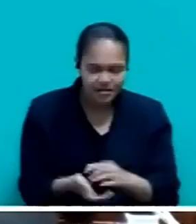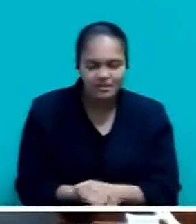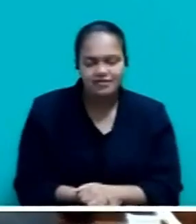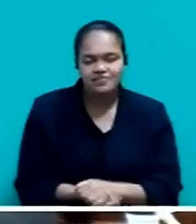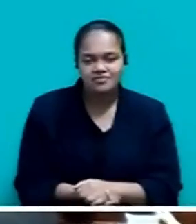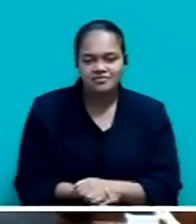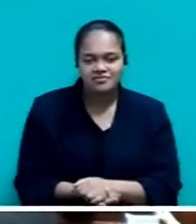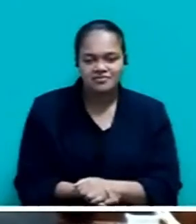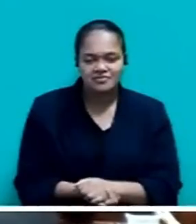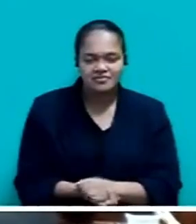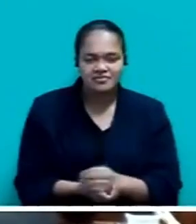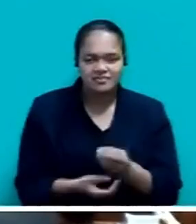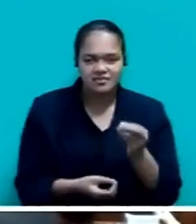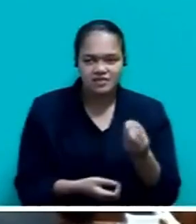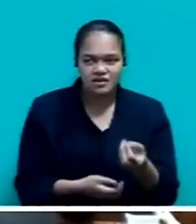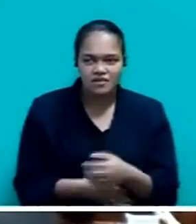me,